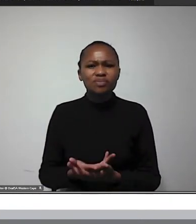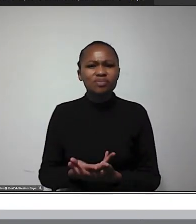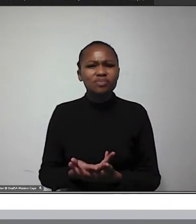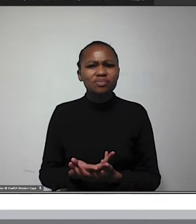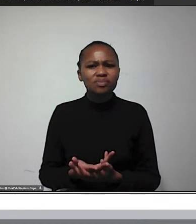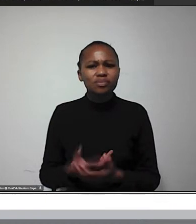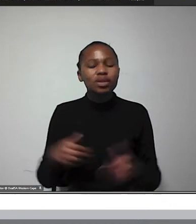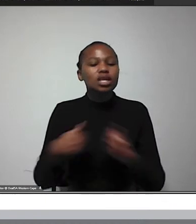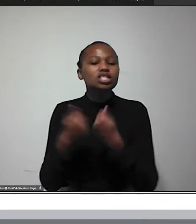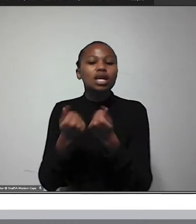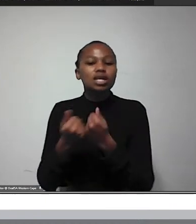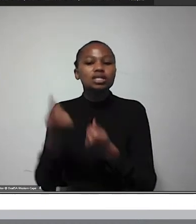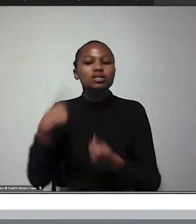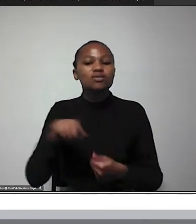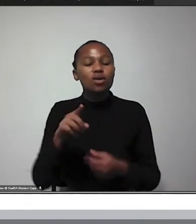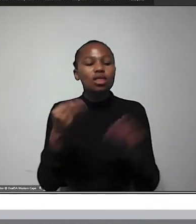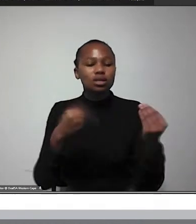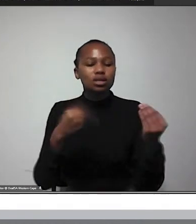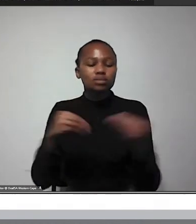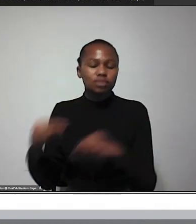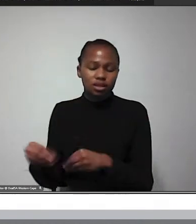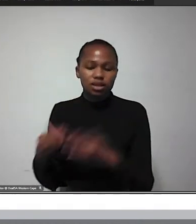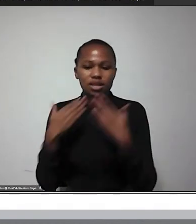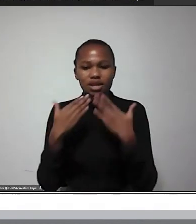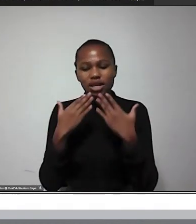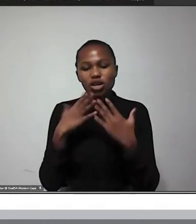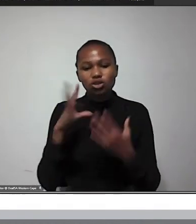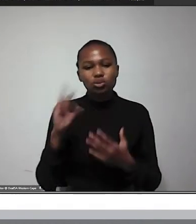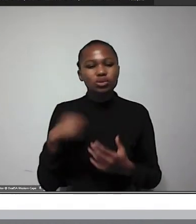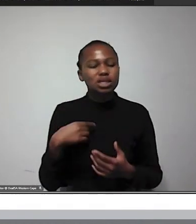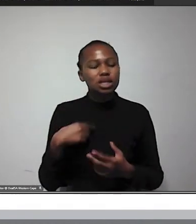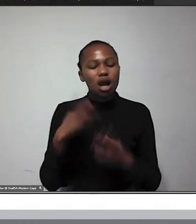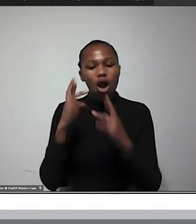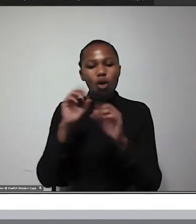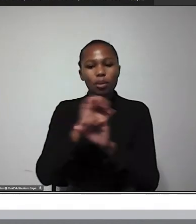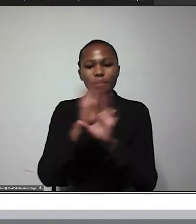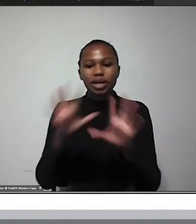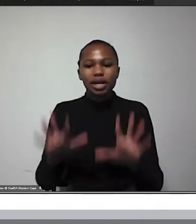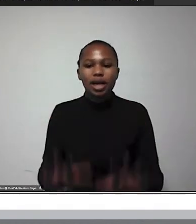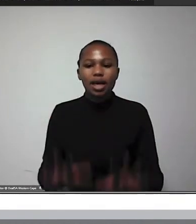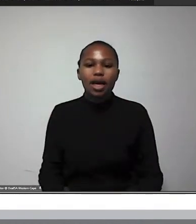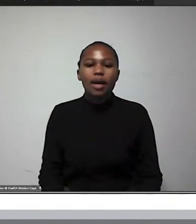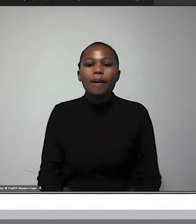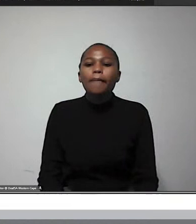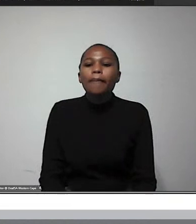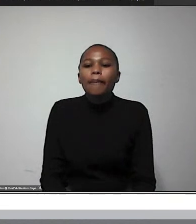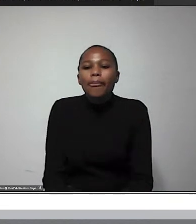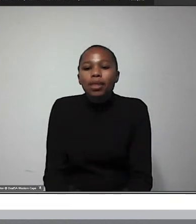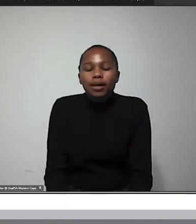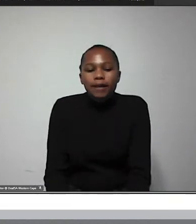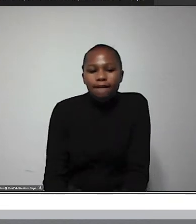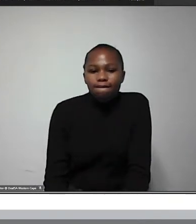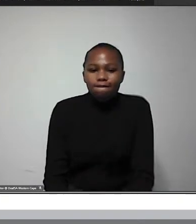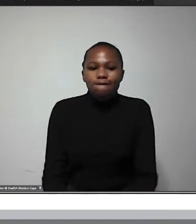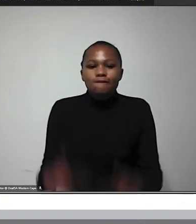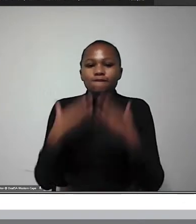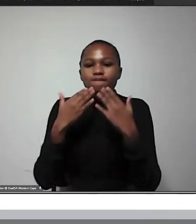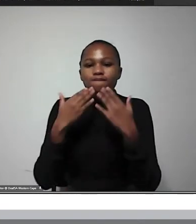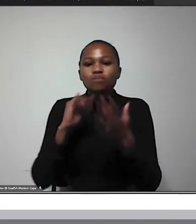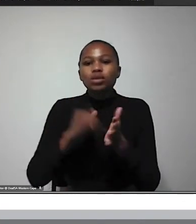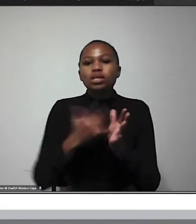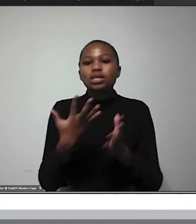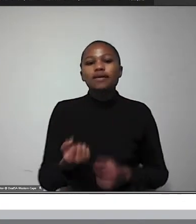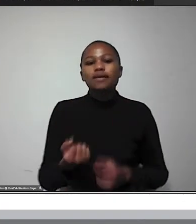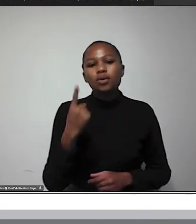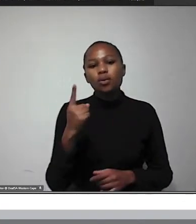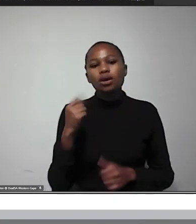challenge for that particular business. Thank you very much. I hope I'm clear enough, Chair. Thank you very much. So I just have one